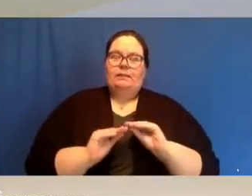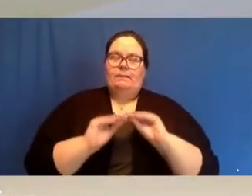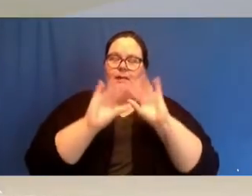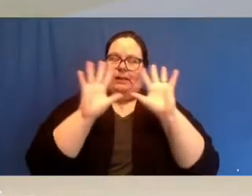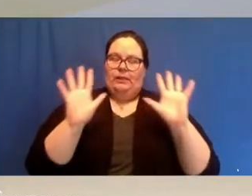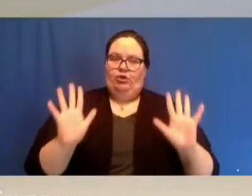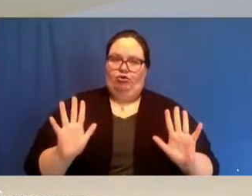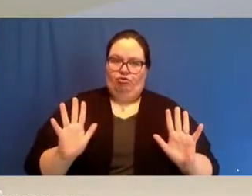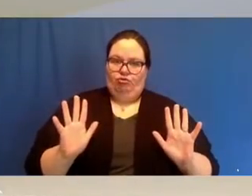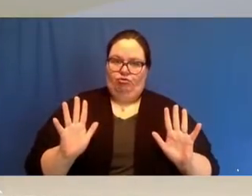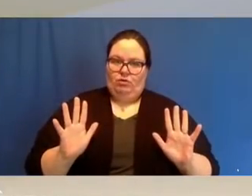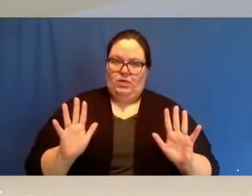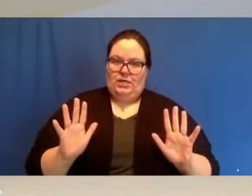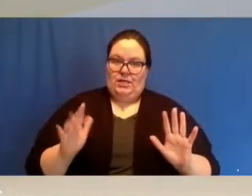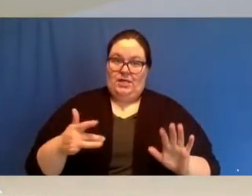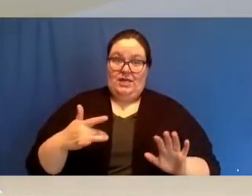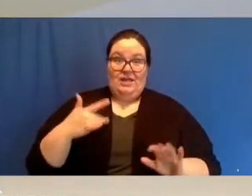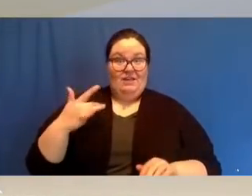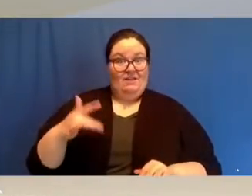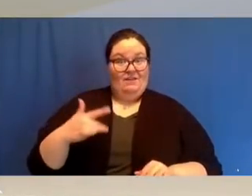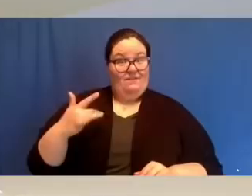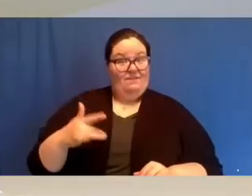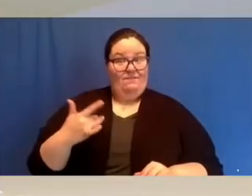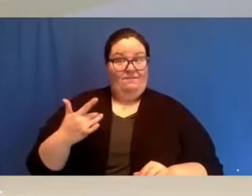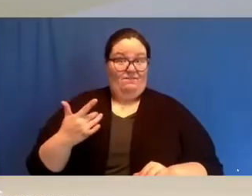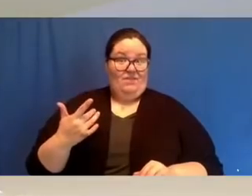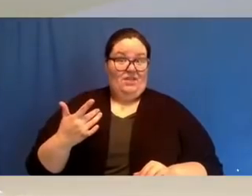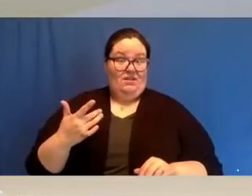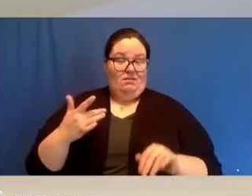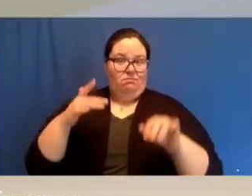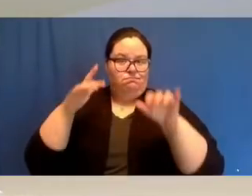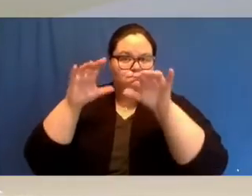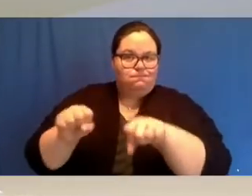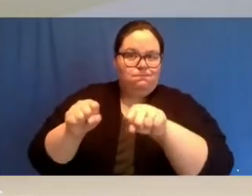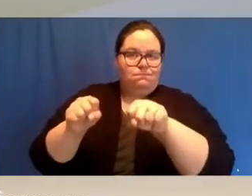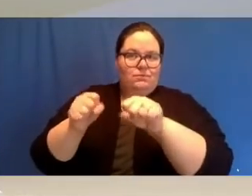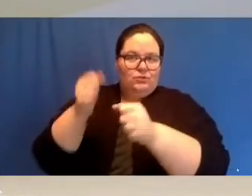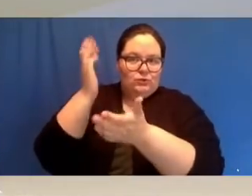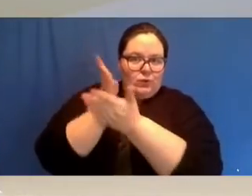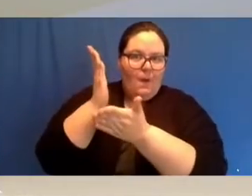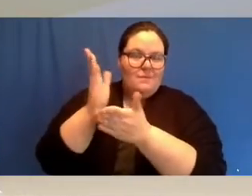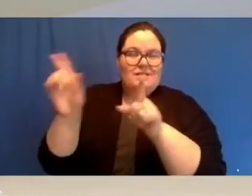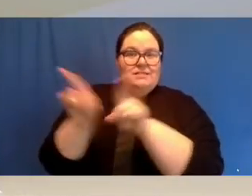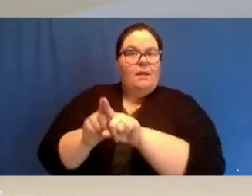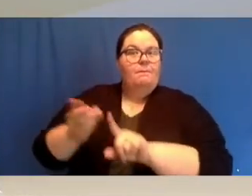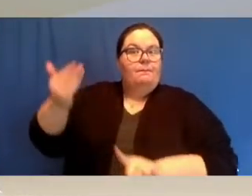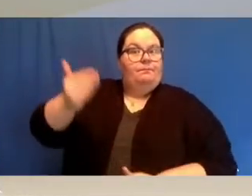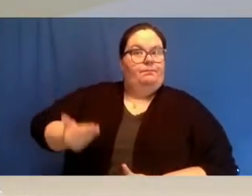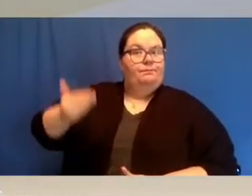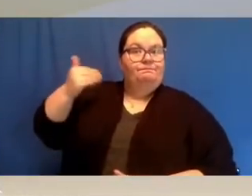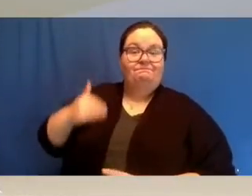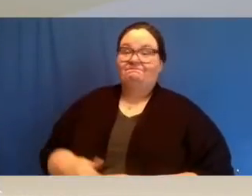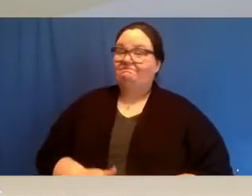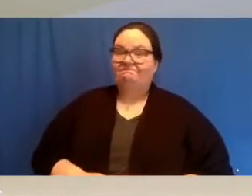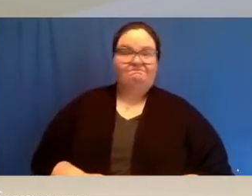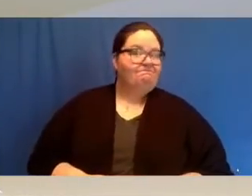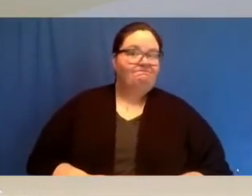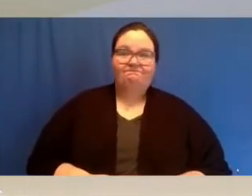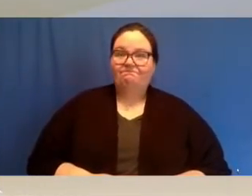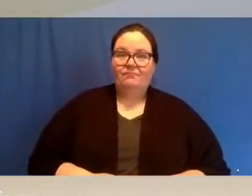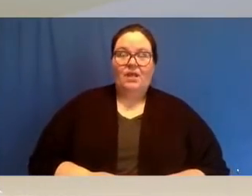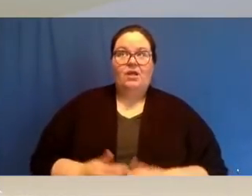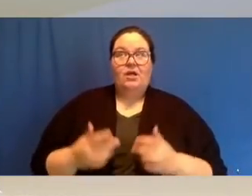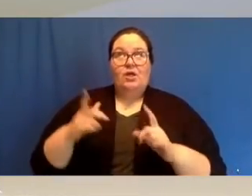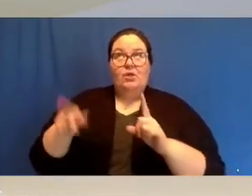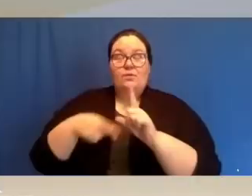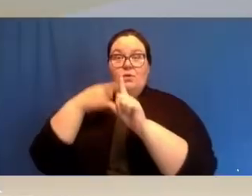I do not feel like we are going to get our arms around it like we have previously. We will not stop it, but if we can slow it down